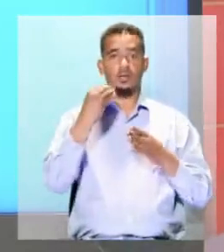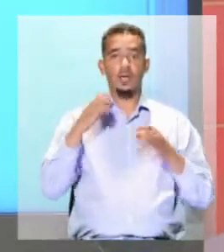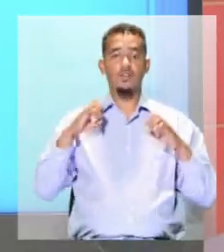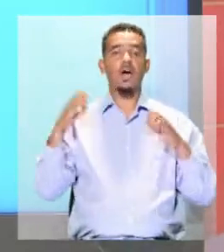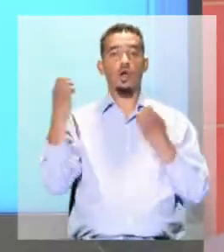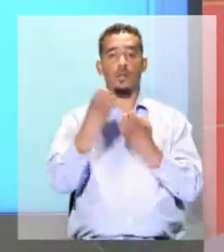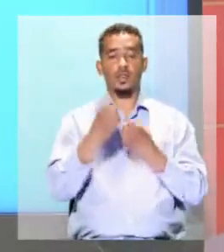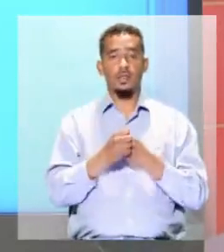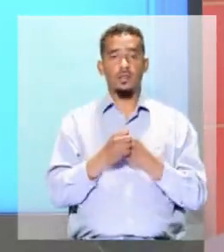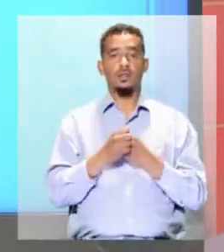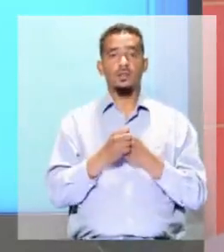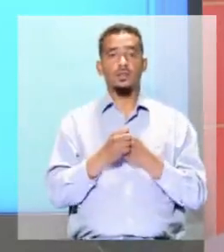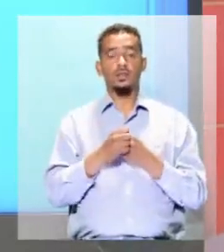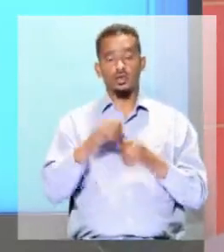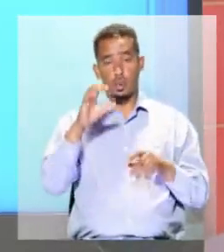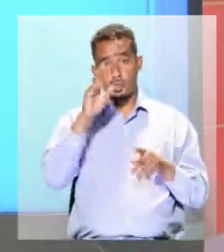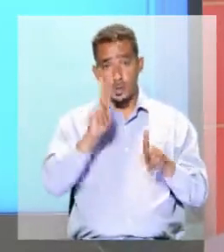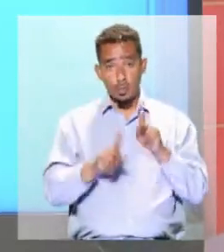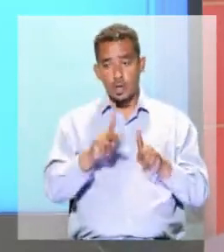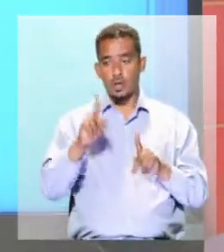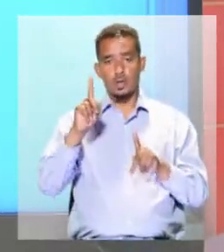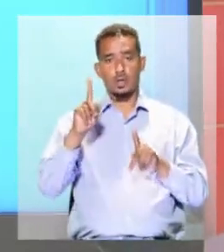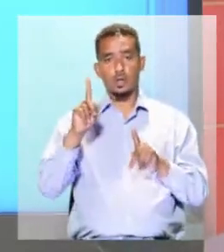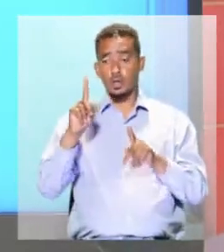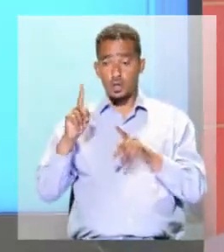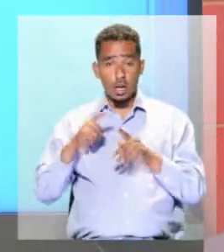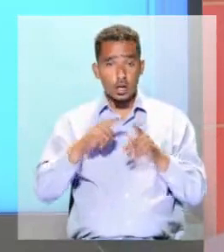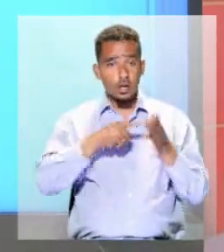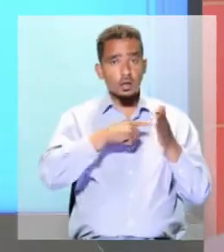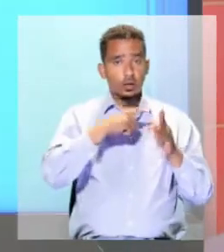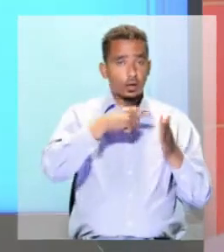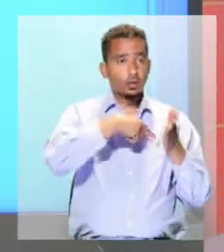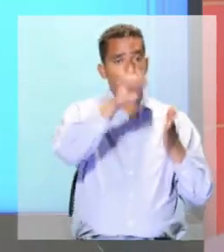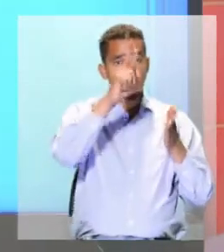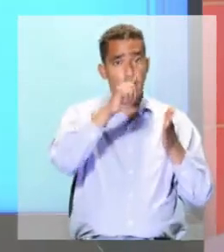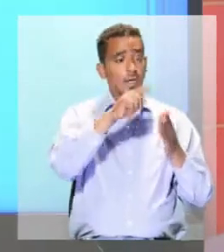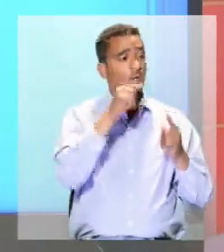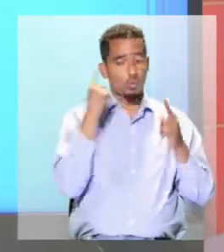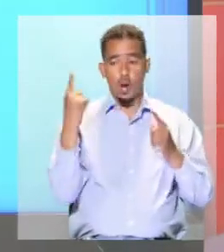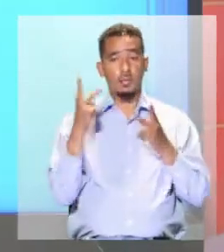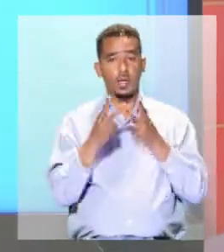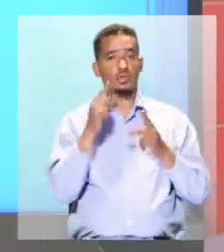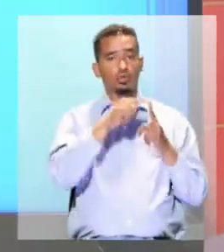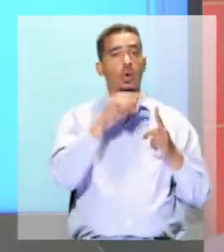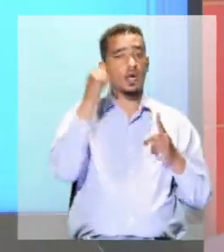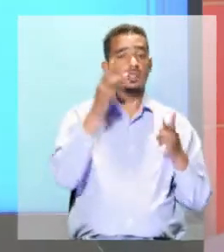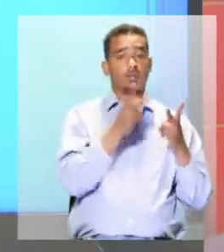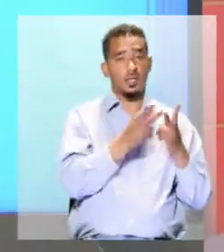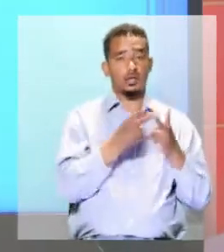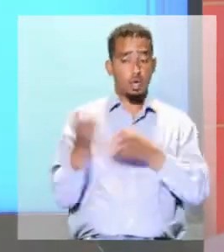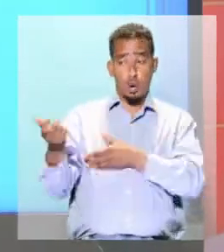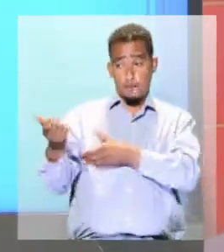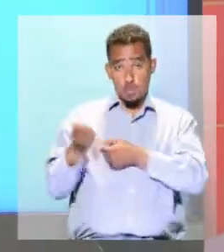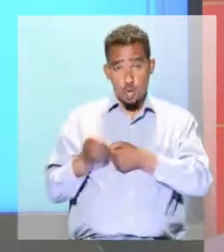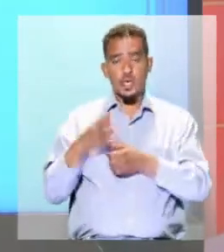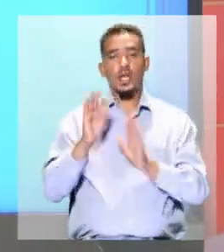on. So people leave from their original place because of pushing factor and attracted by pulling